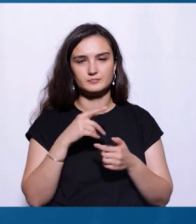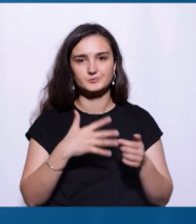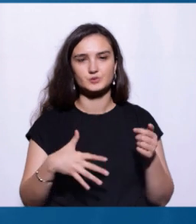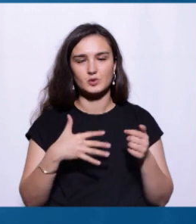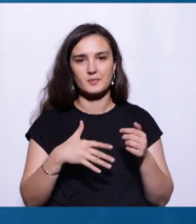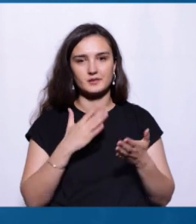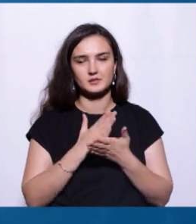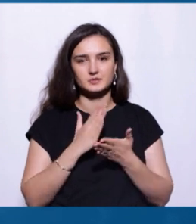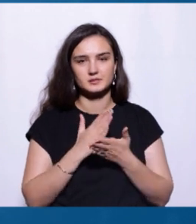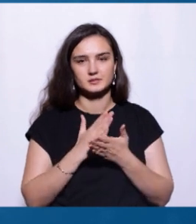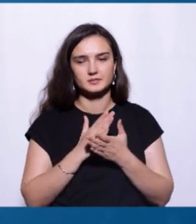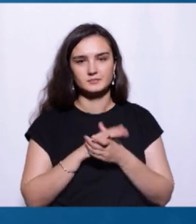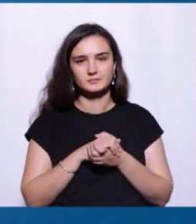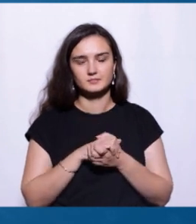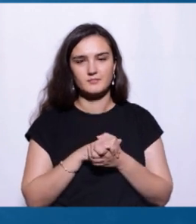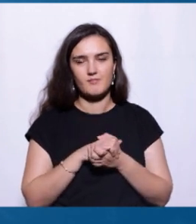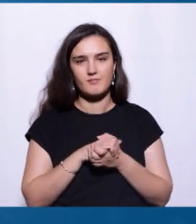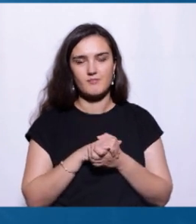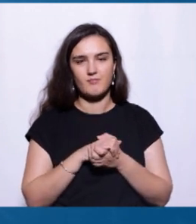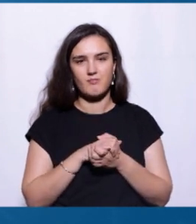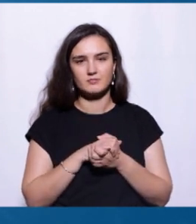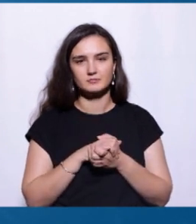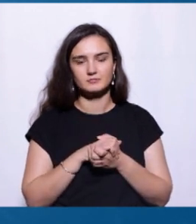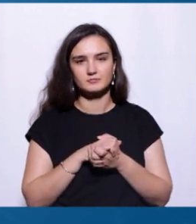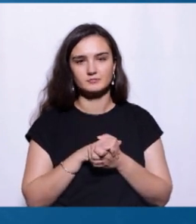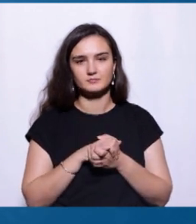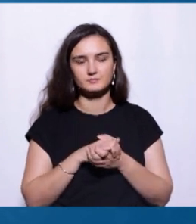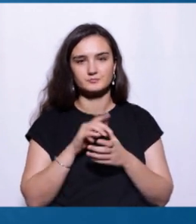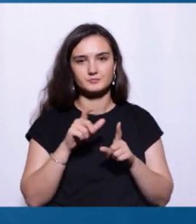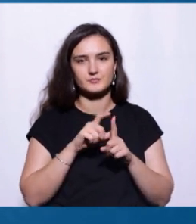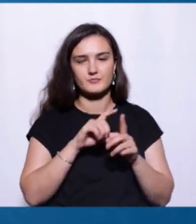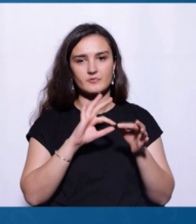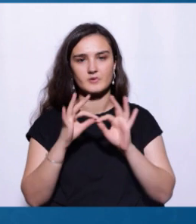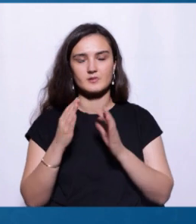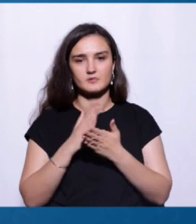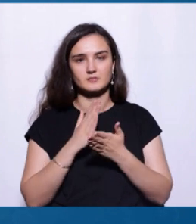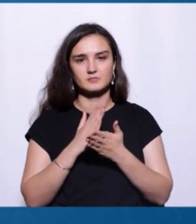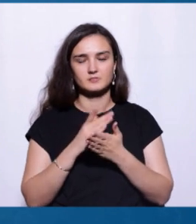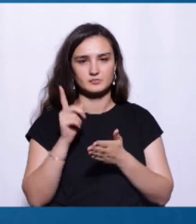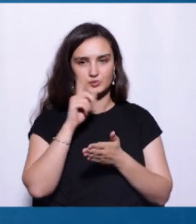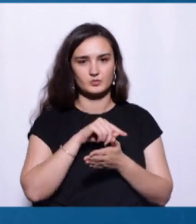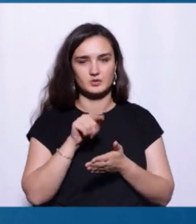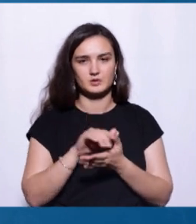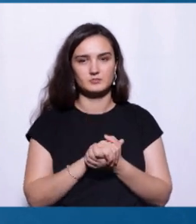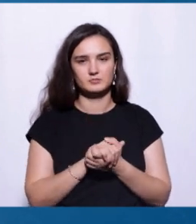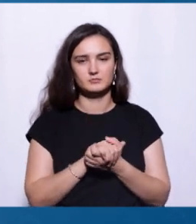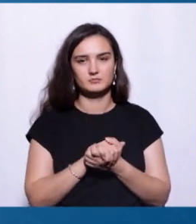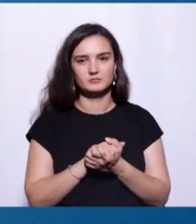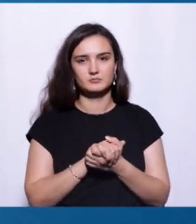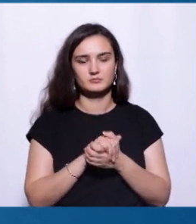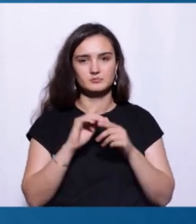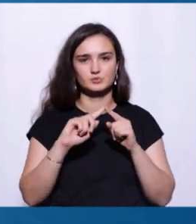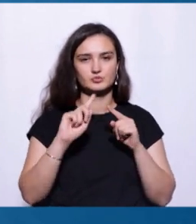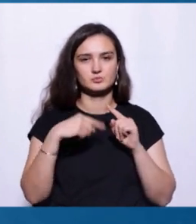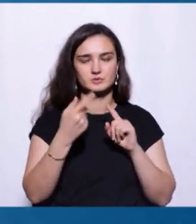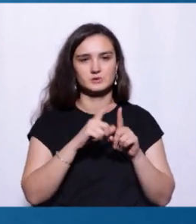is located above the intestine. Therefore, this sentence is false. Let's look at our